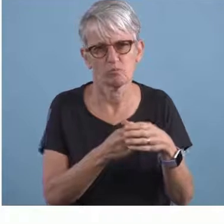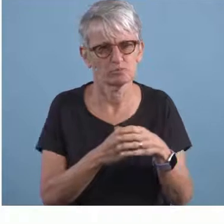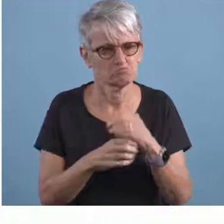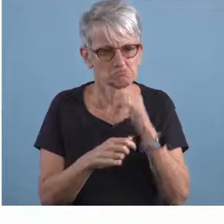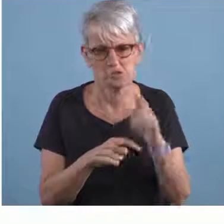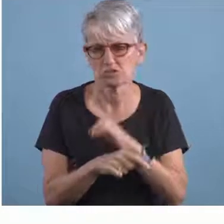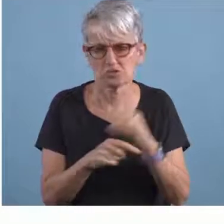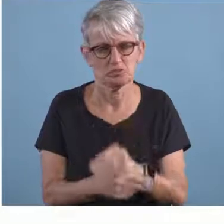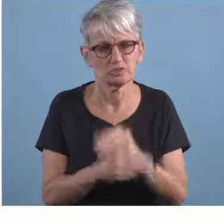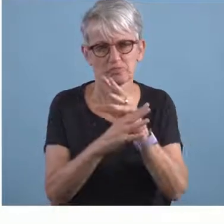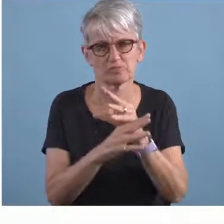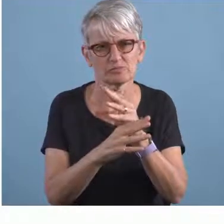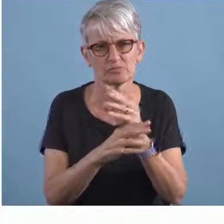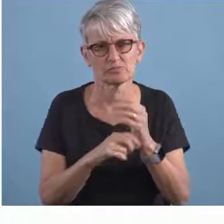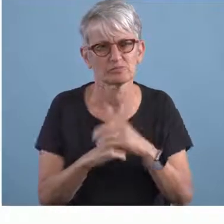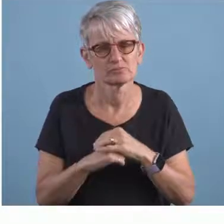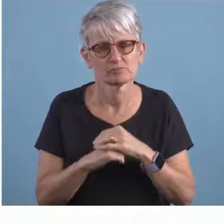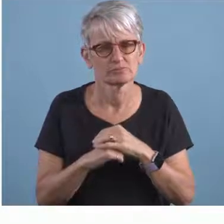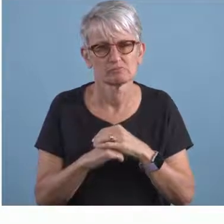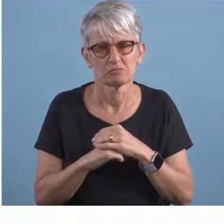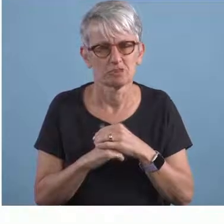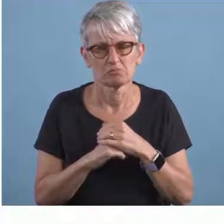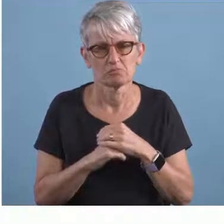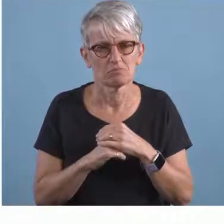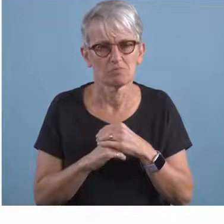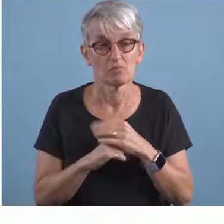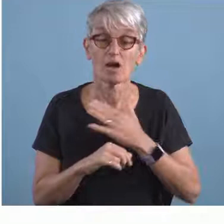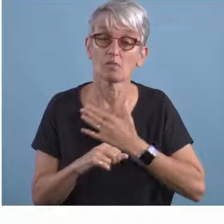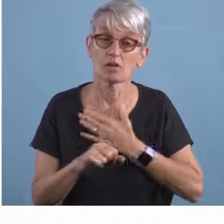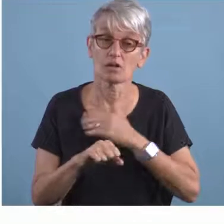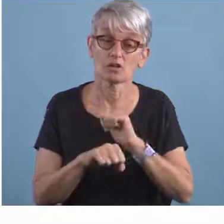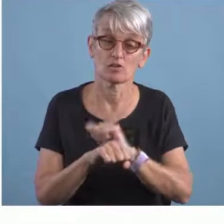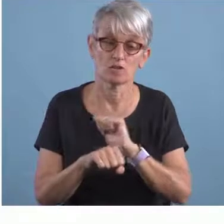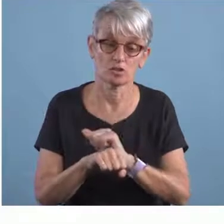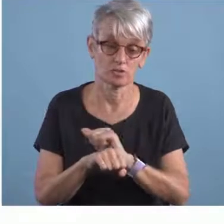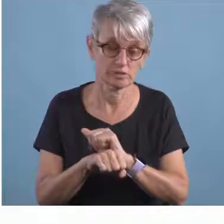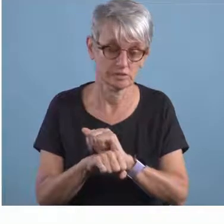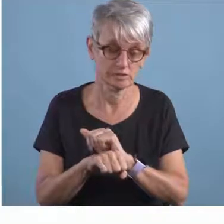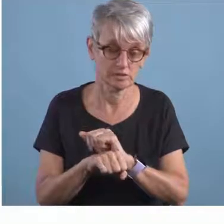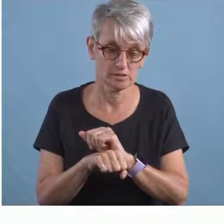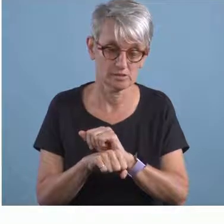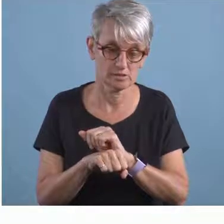used telepractice that I'm aware with them. But in my work with